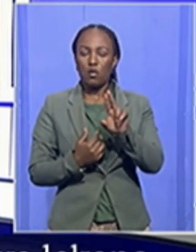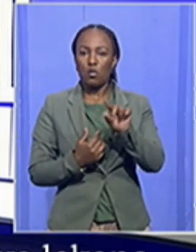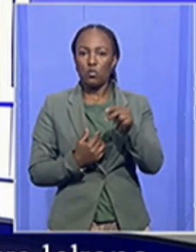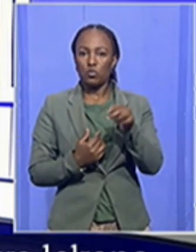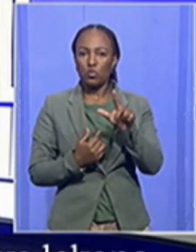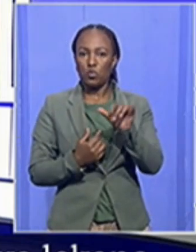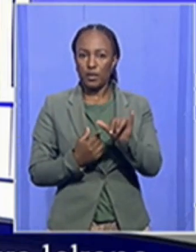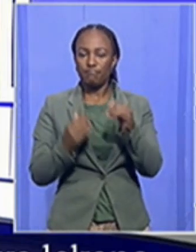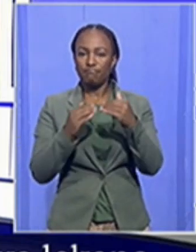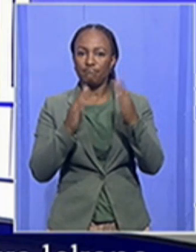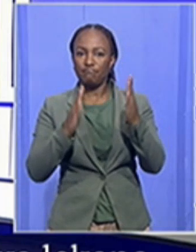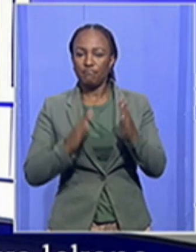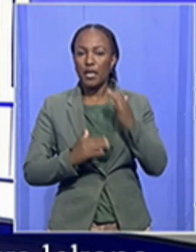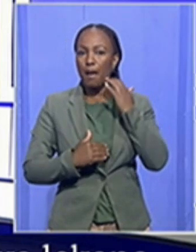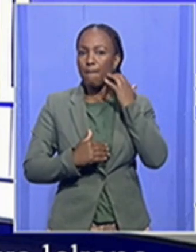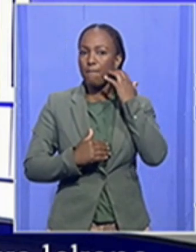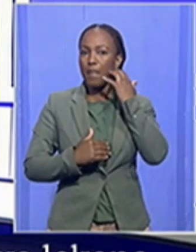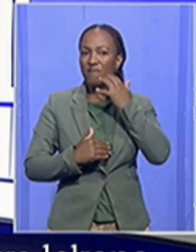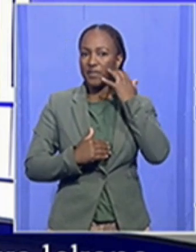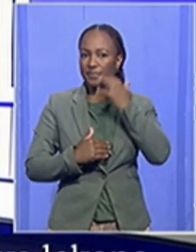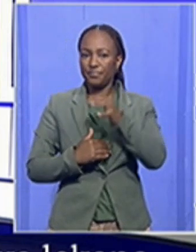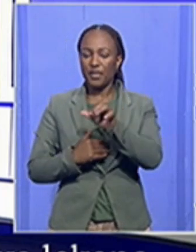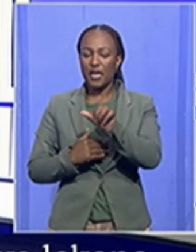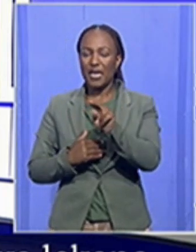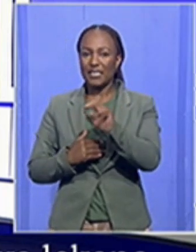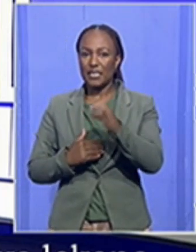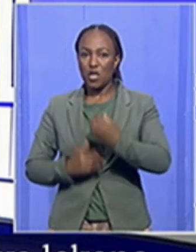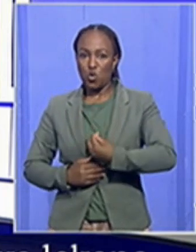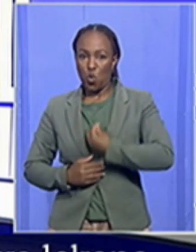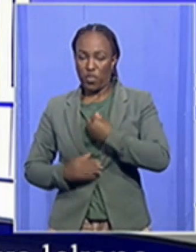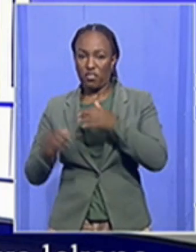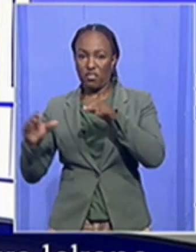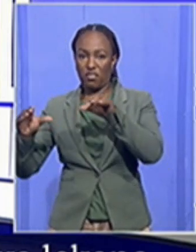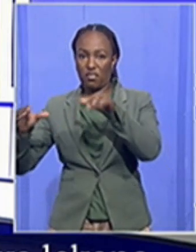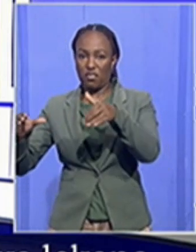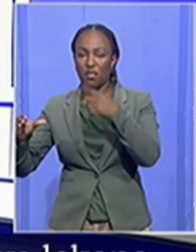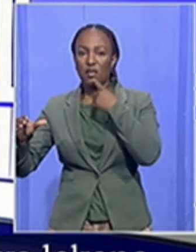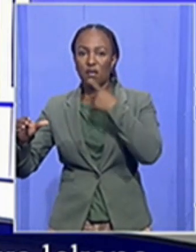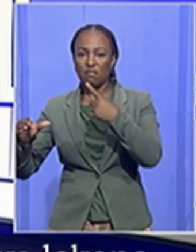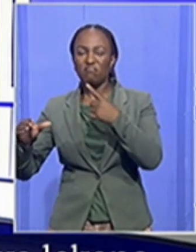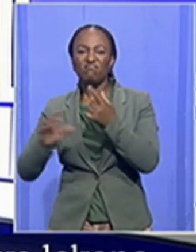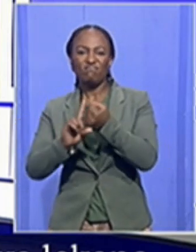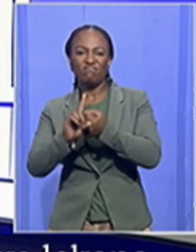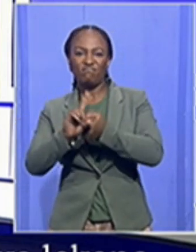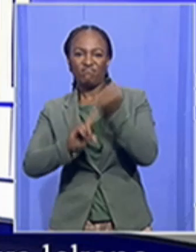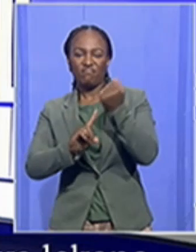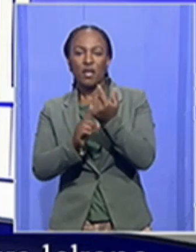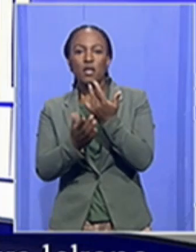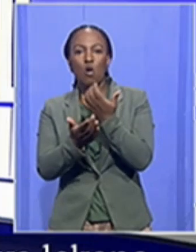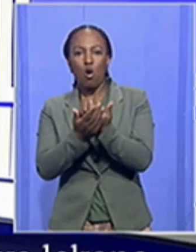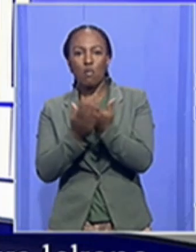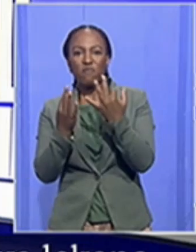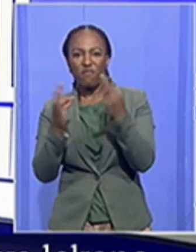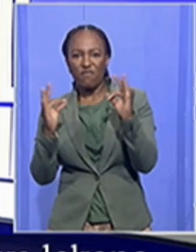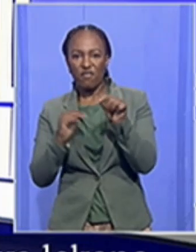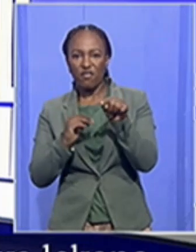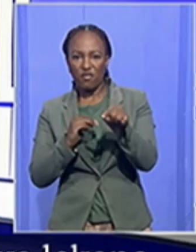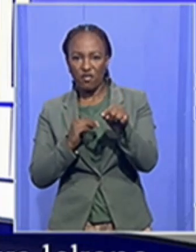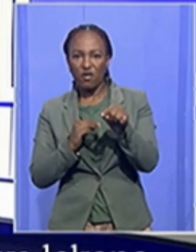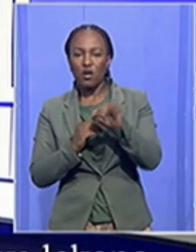Braamfontein. Leki ye ya baswa ba ANC e itukišetša mogwanto wa mabapi le tokologo ya ikonomi go la Johannesburg go